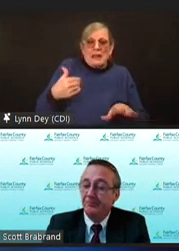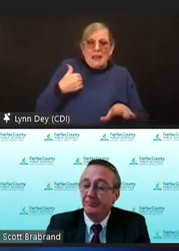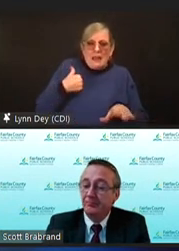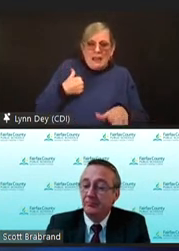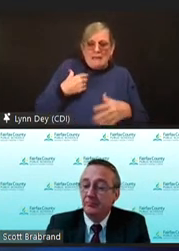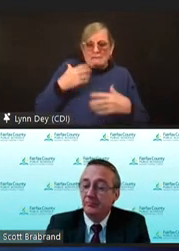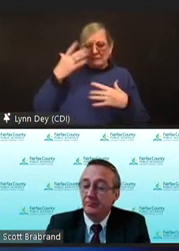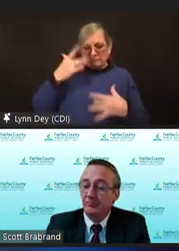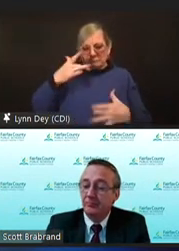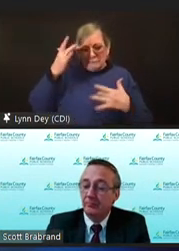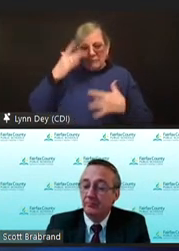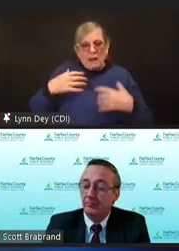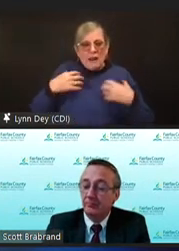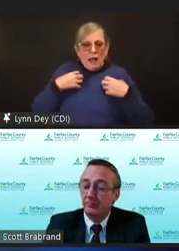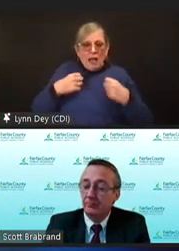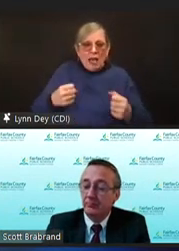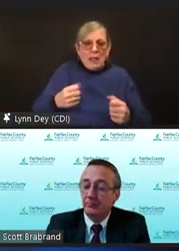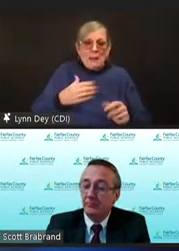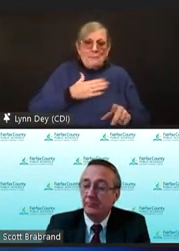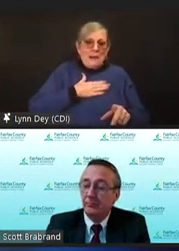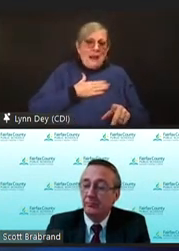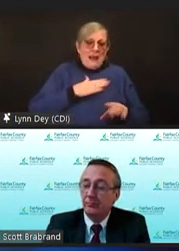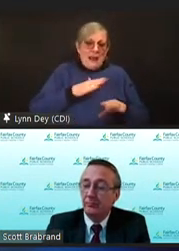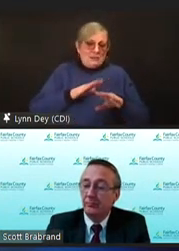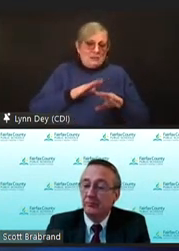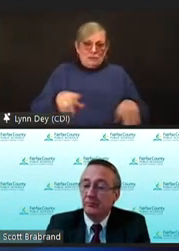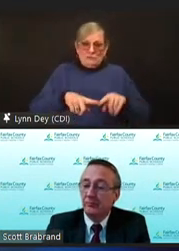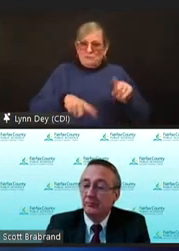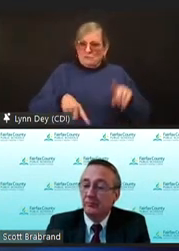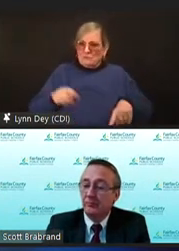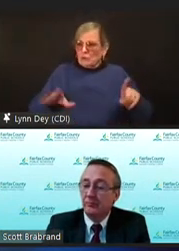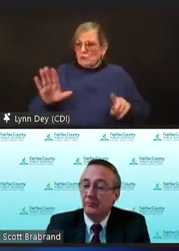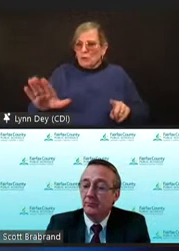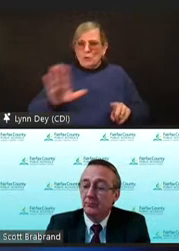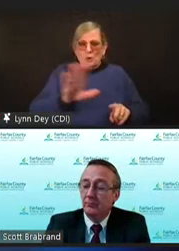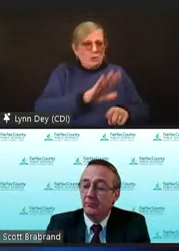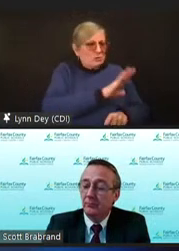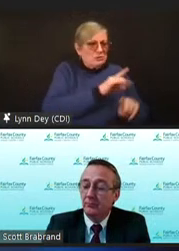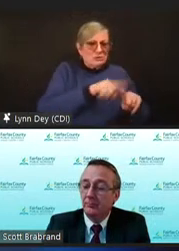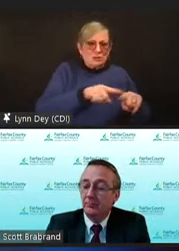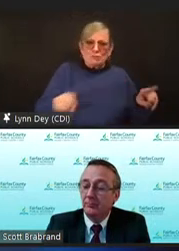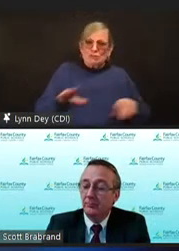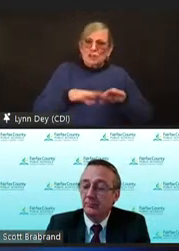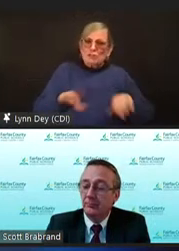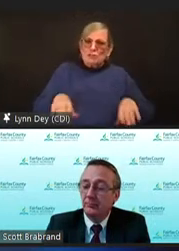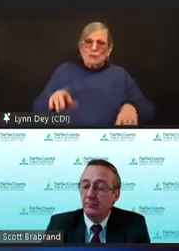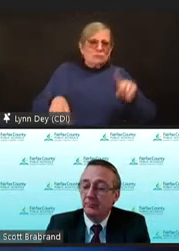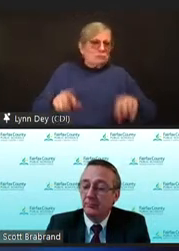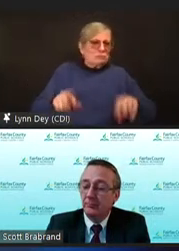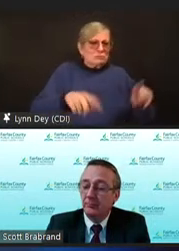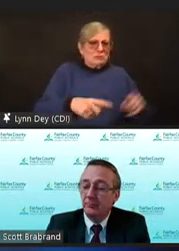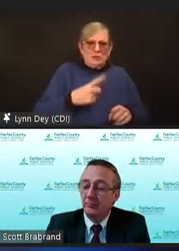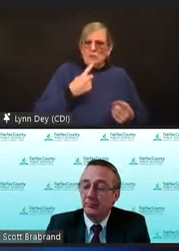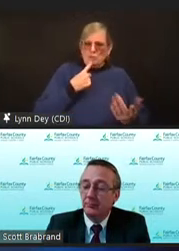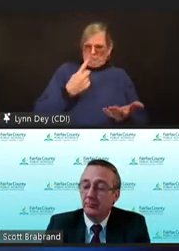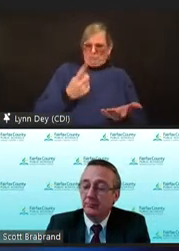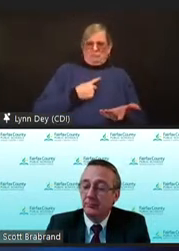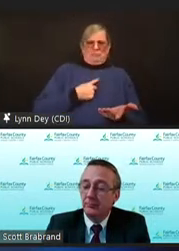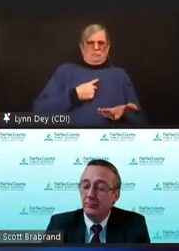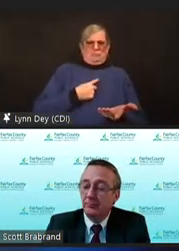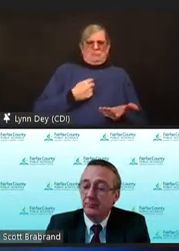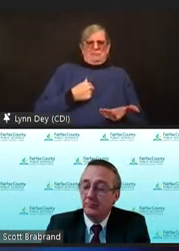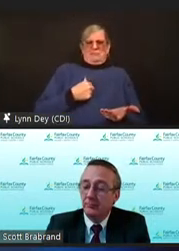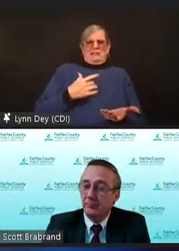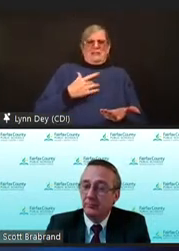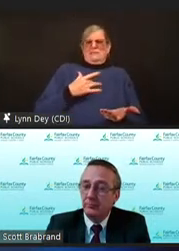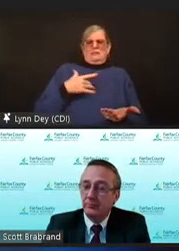different. My kids are different. Everybody else's kids are different. But this is going farther than what it needs to be as far as